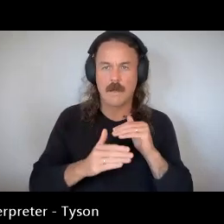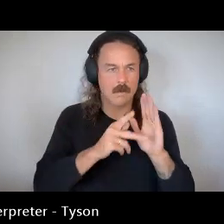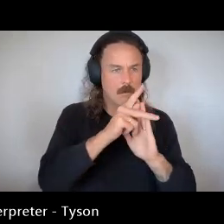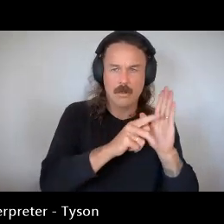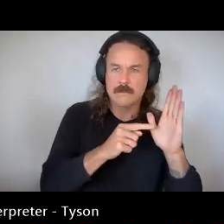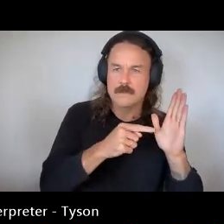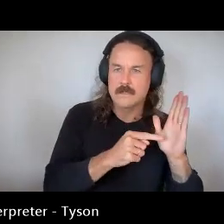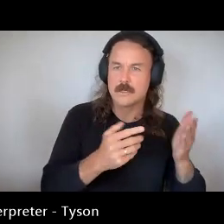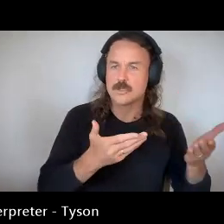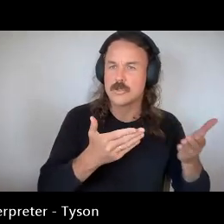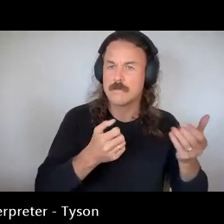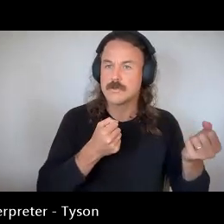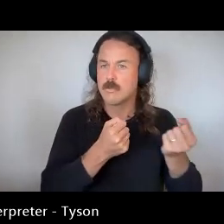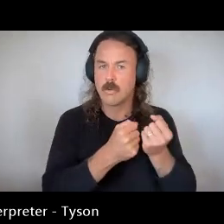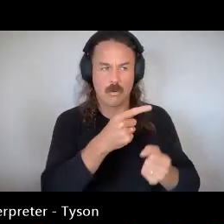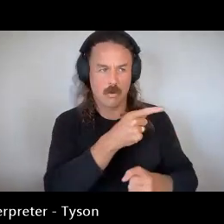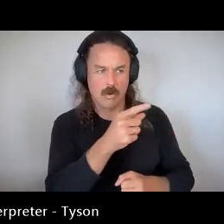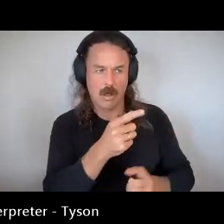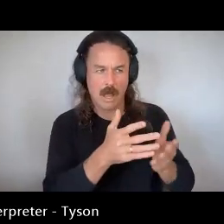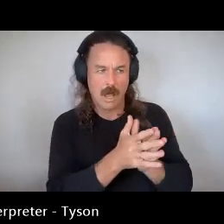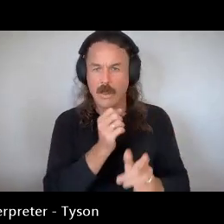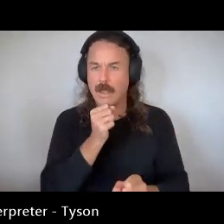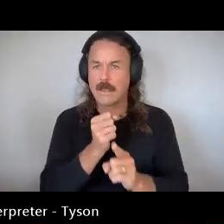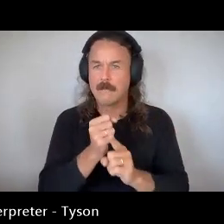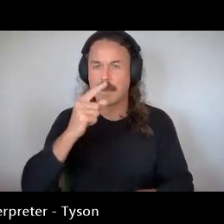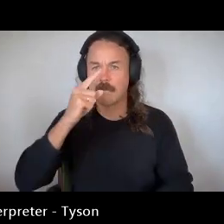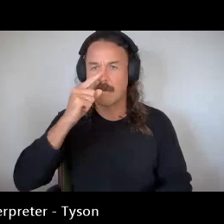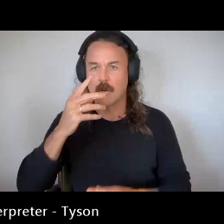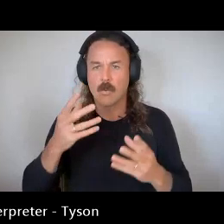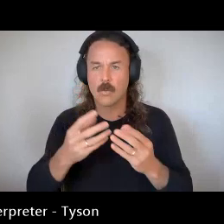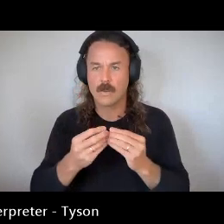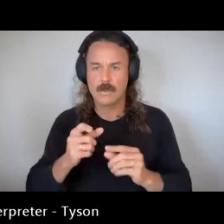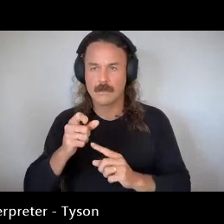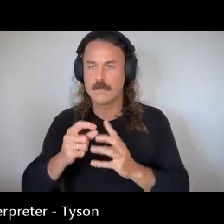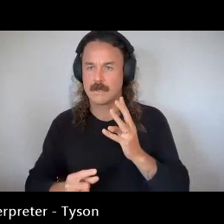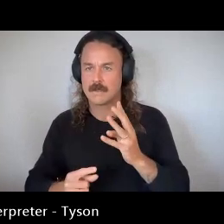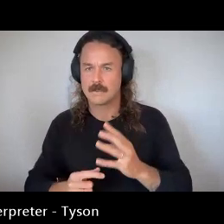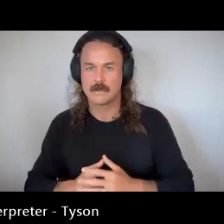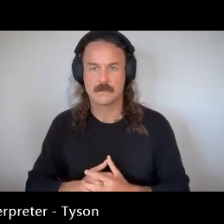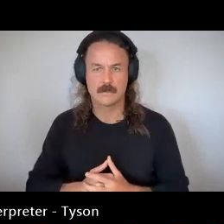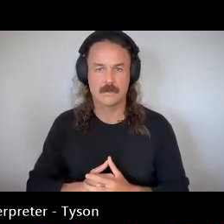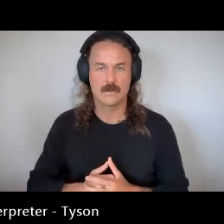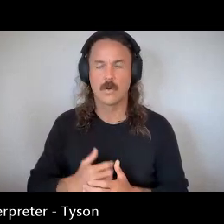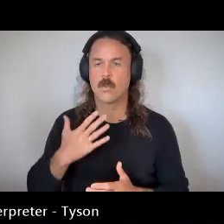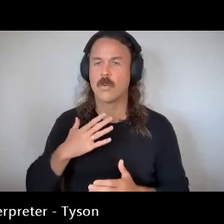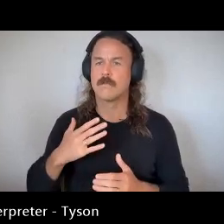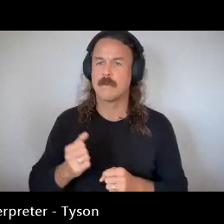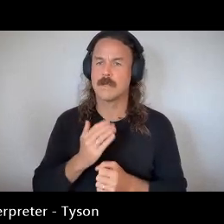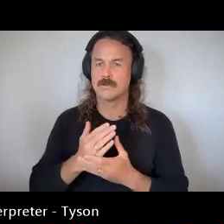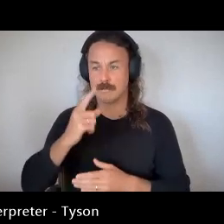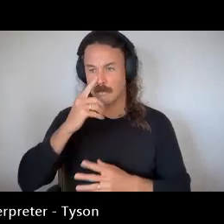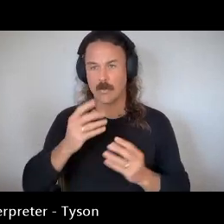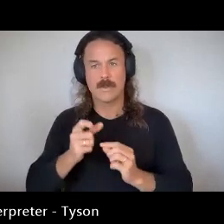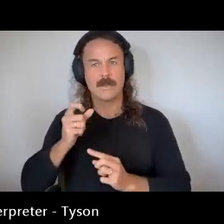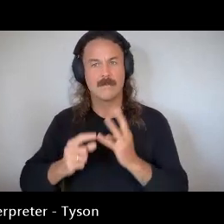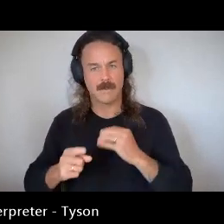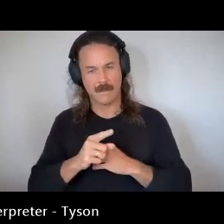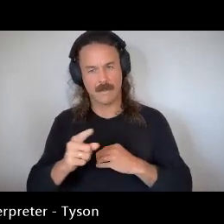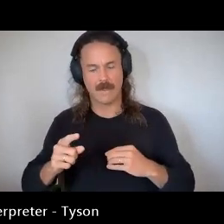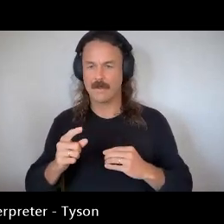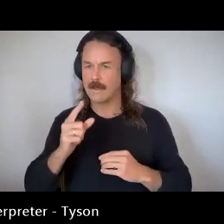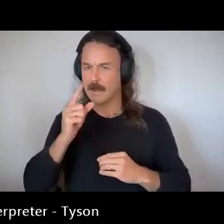services and supports on people with disability, and to try and maximize outcomes for people with disabilities with the available